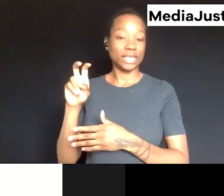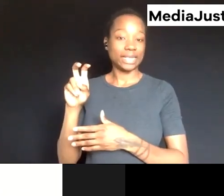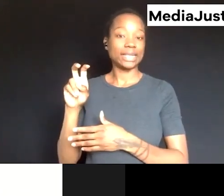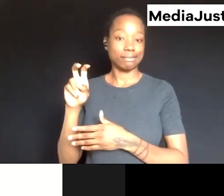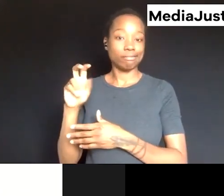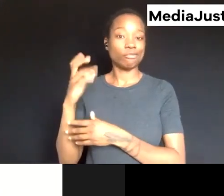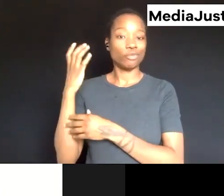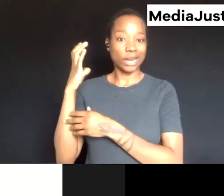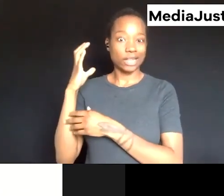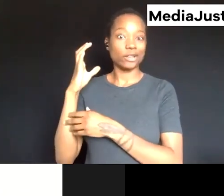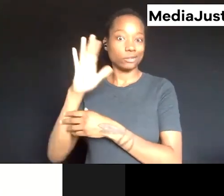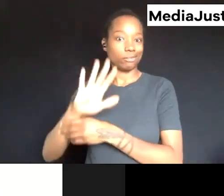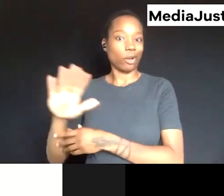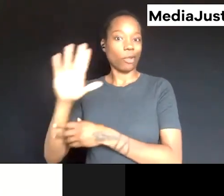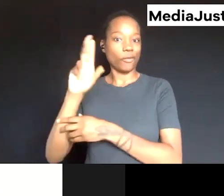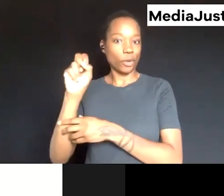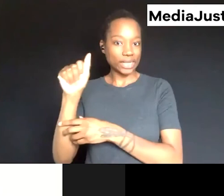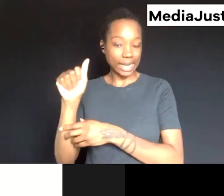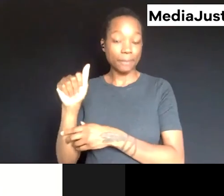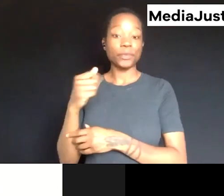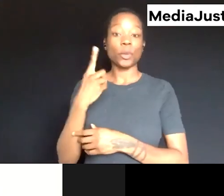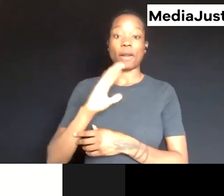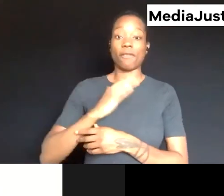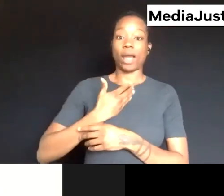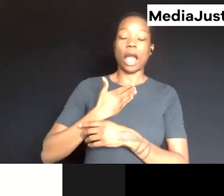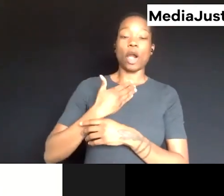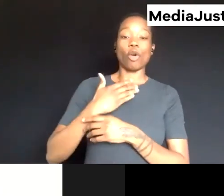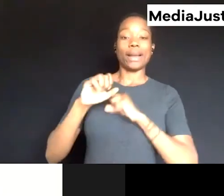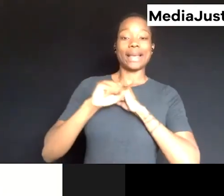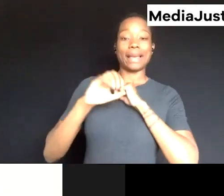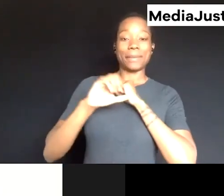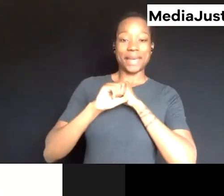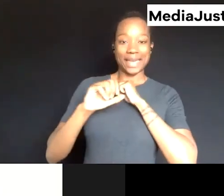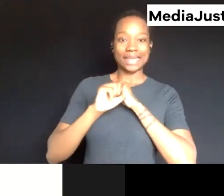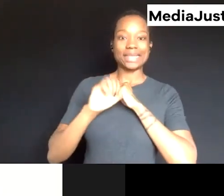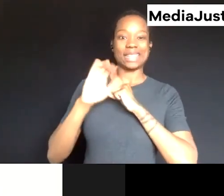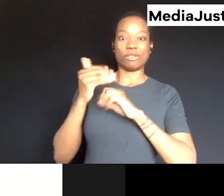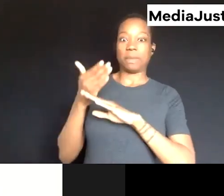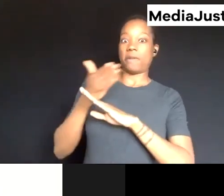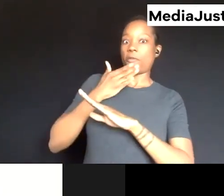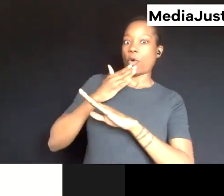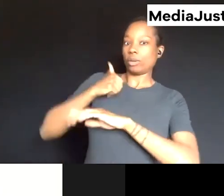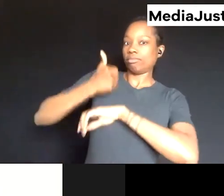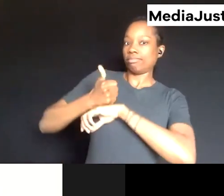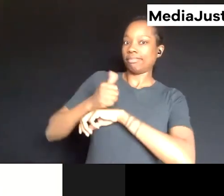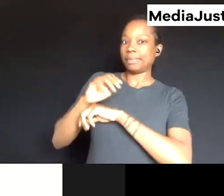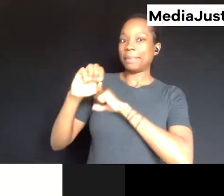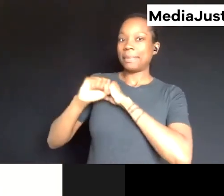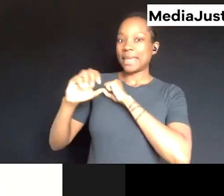we worked on that was a precursor to Media Justice was a campaign